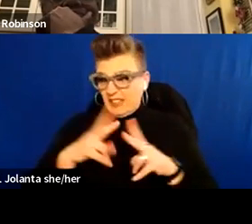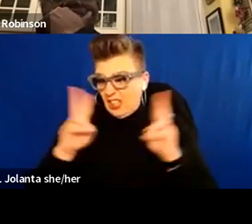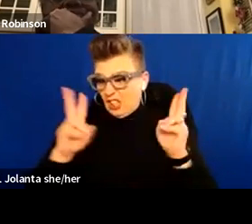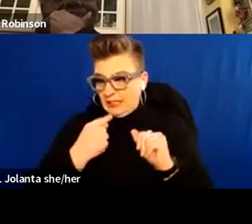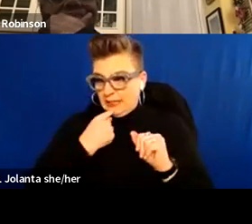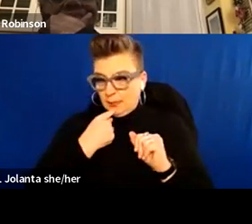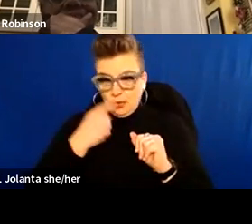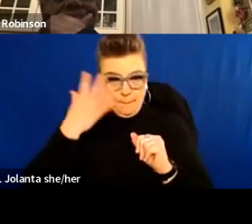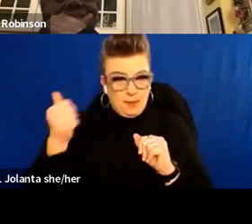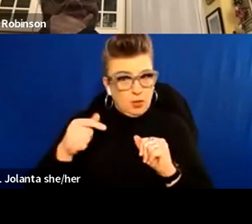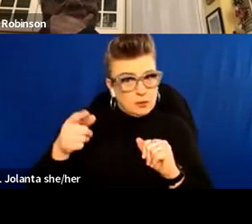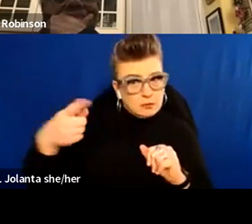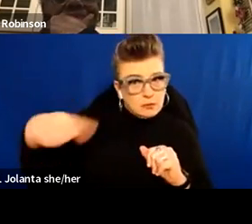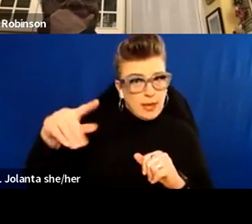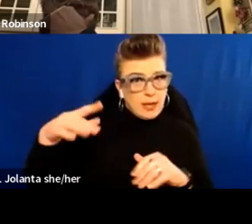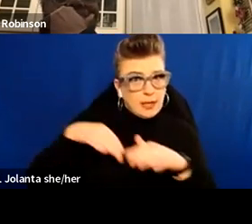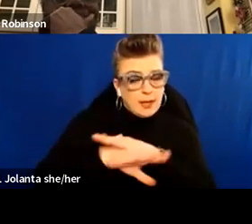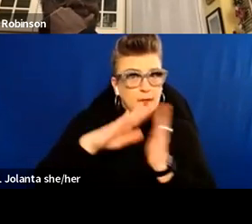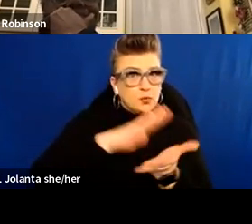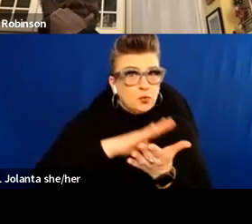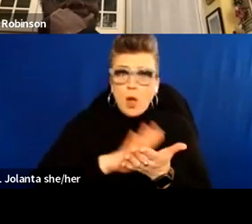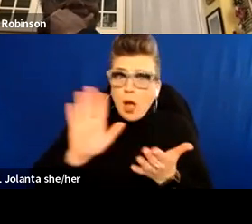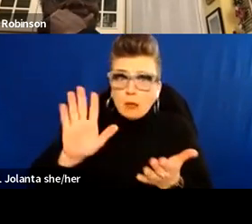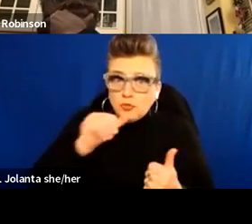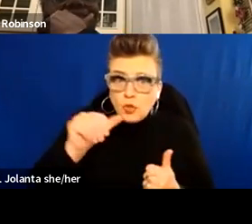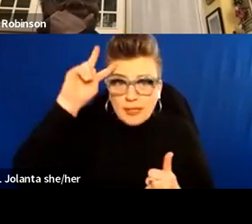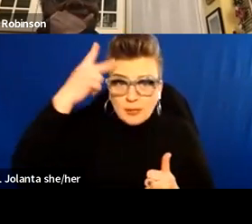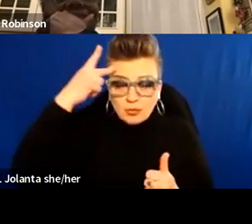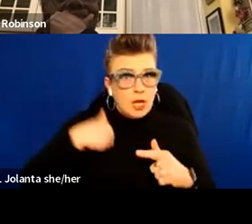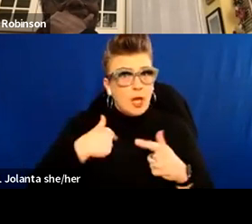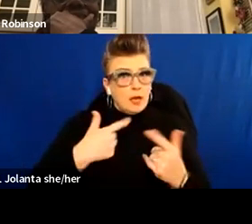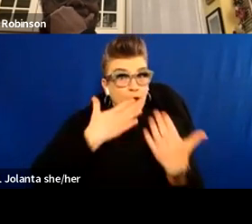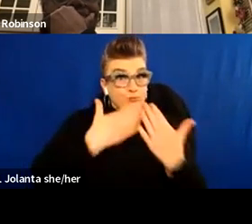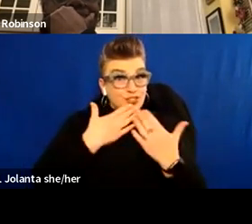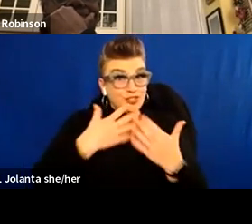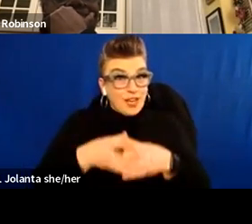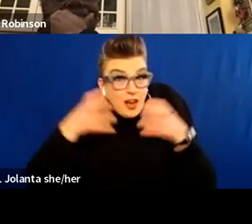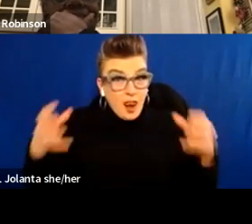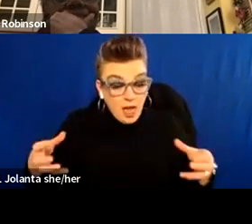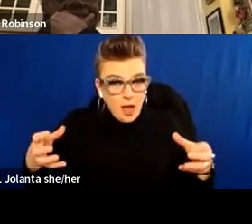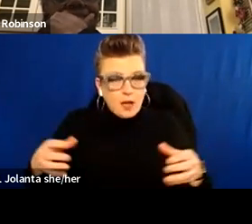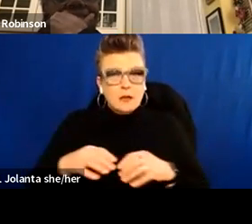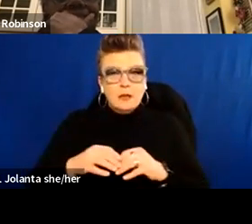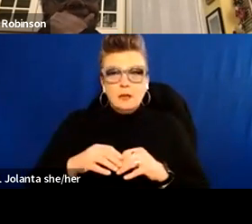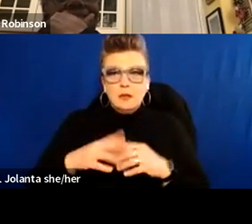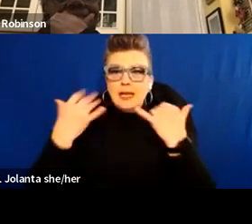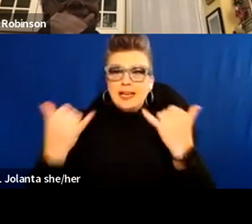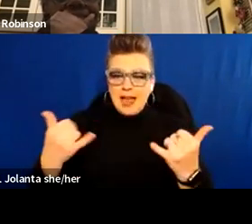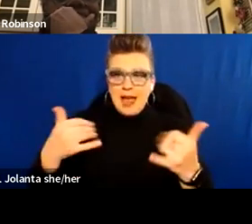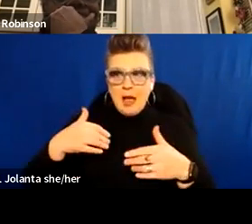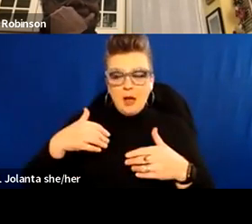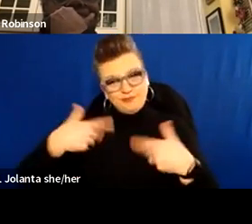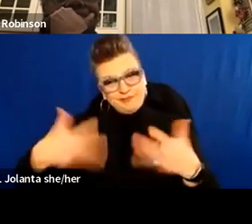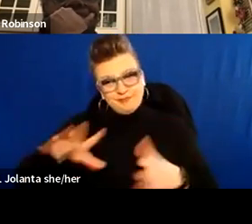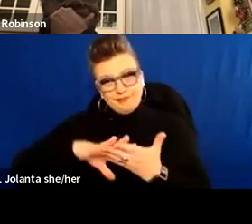they came into the school and don't get me wrong i i do appreciate it a lot now i have learned